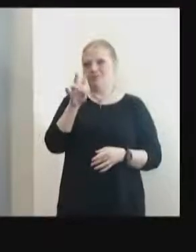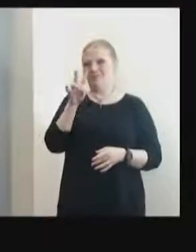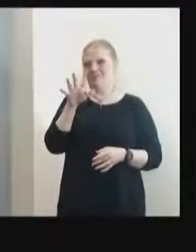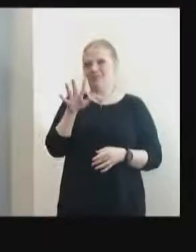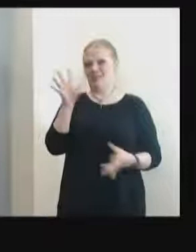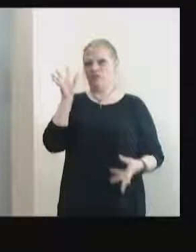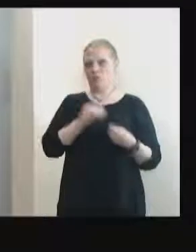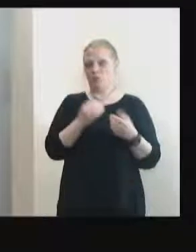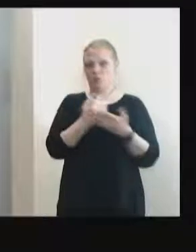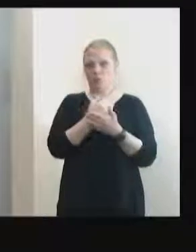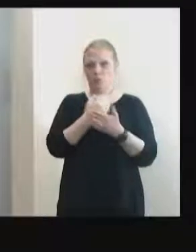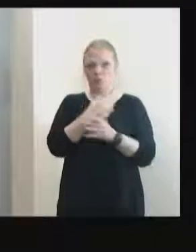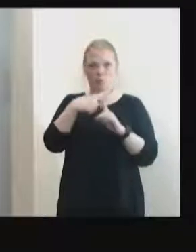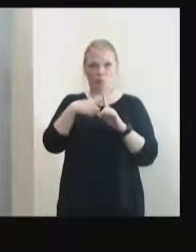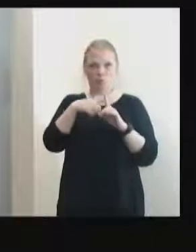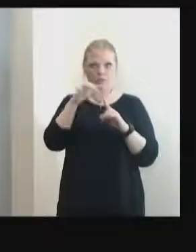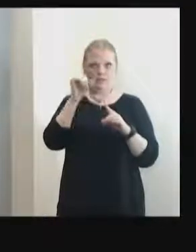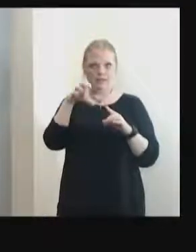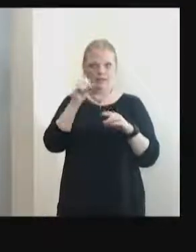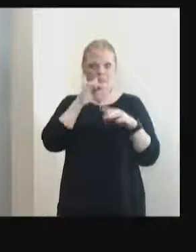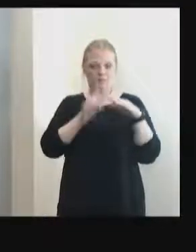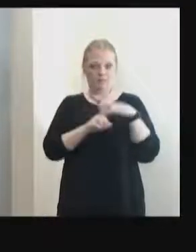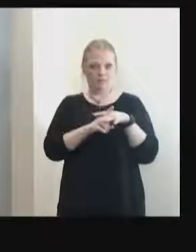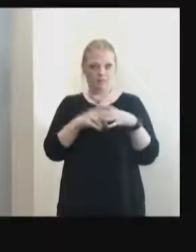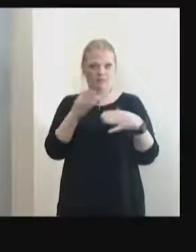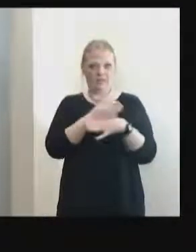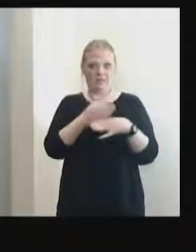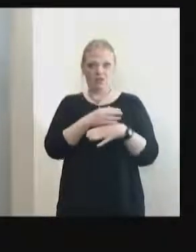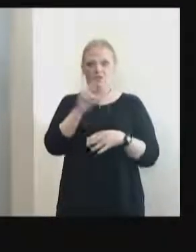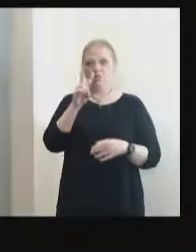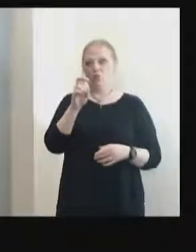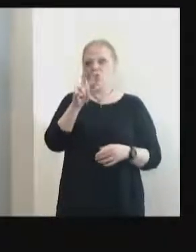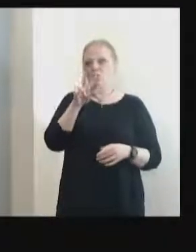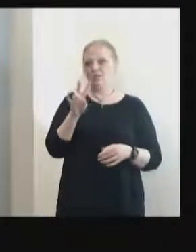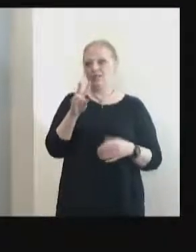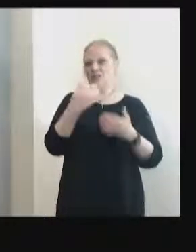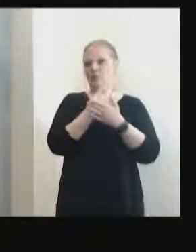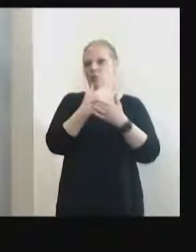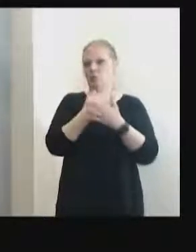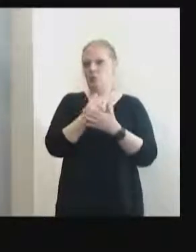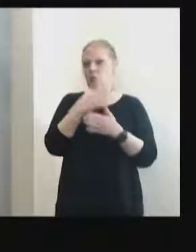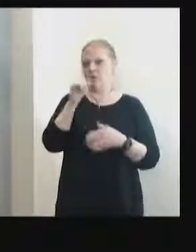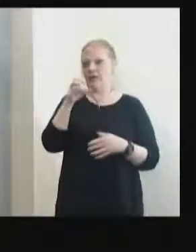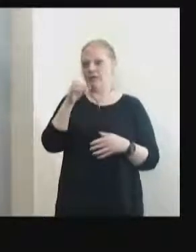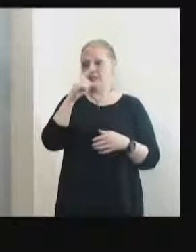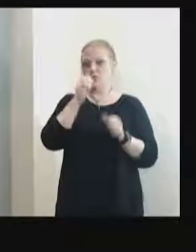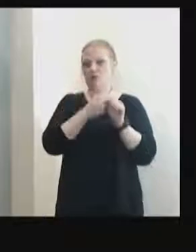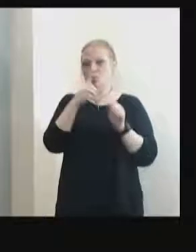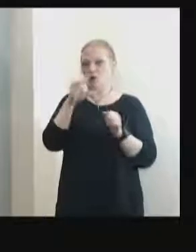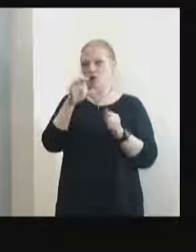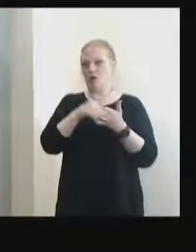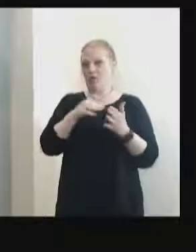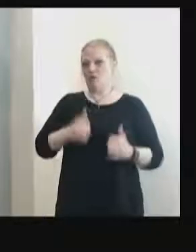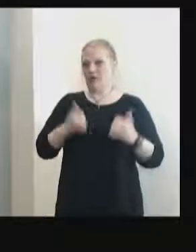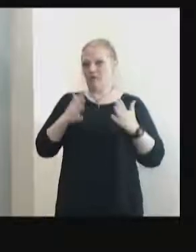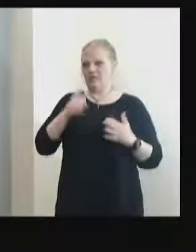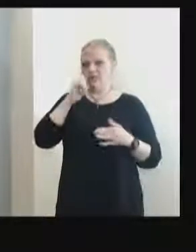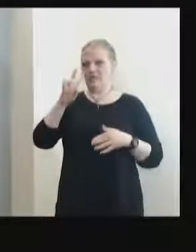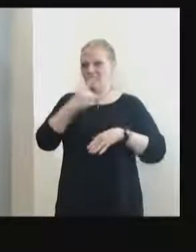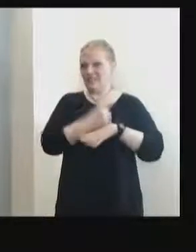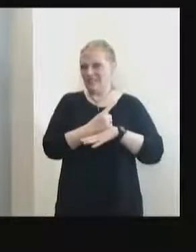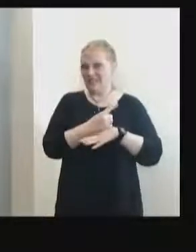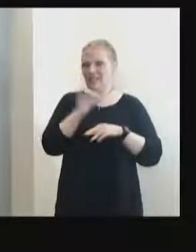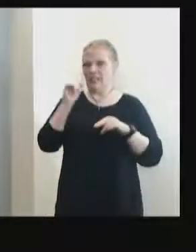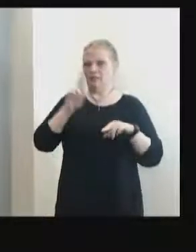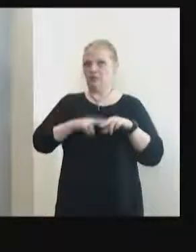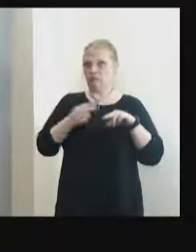2,175 total new cases. That's an average of 237 total new cases per 100,000 residents over a 7-day period. This has